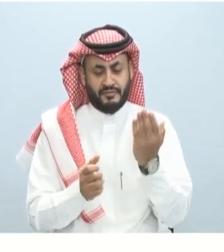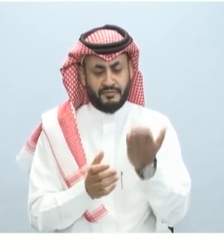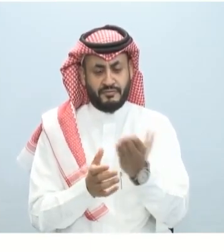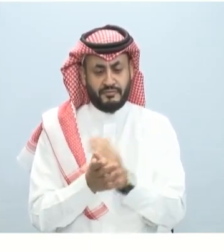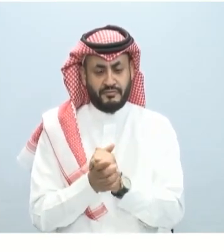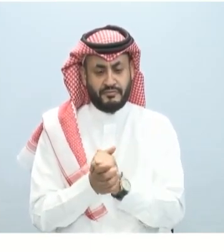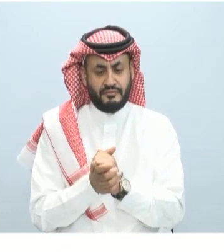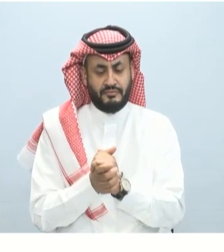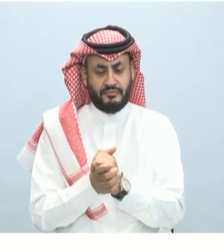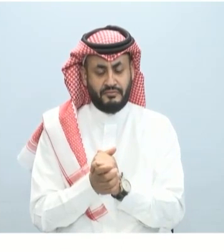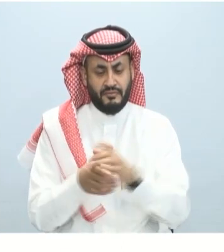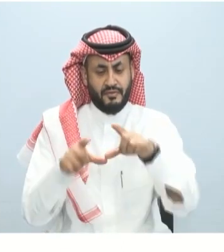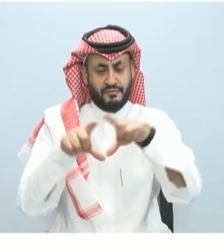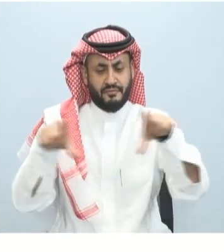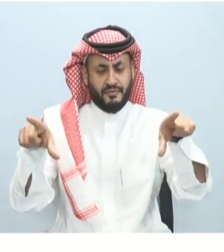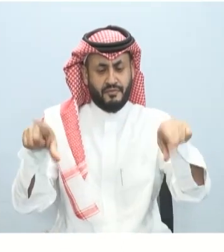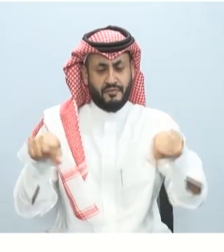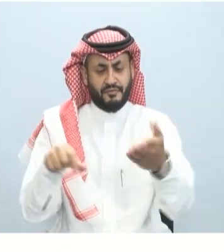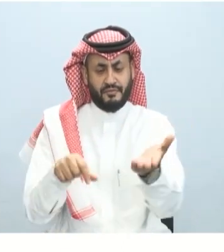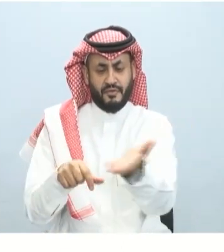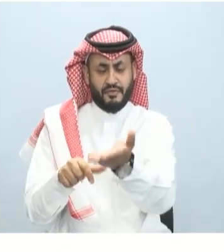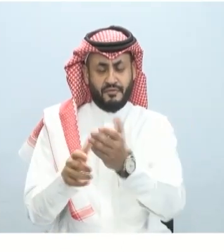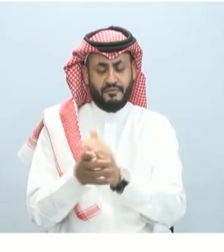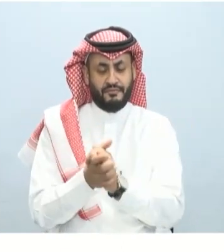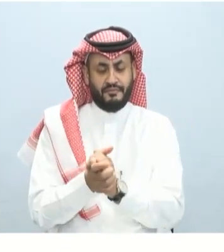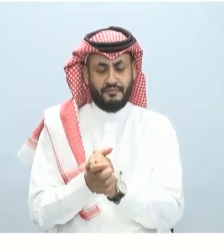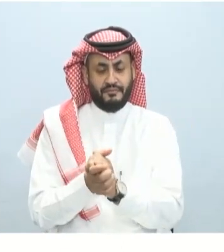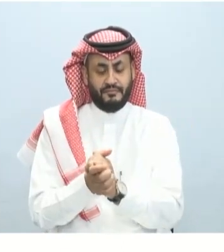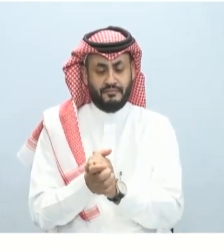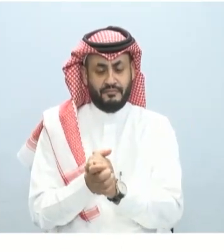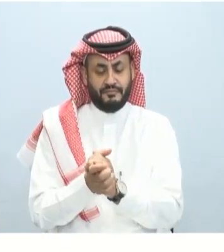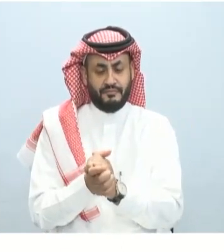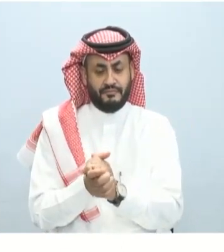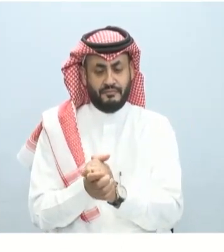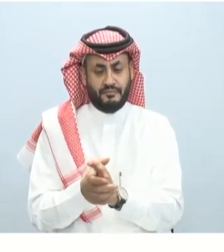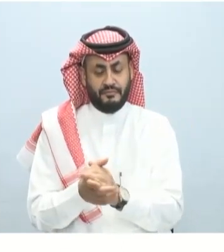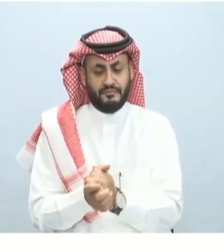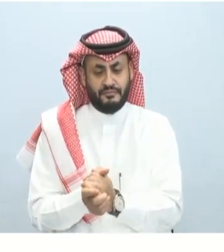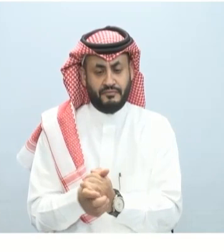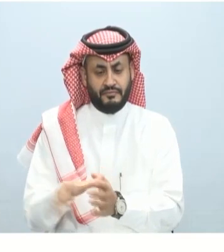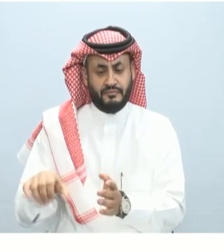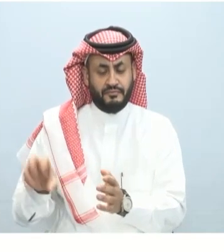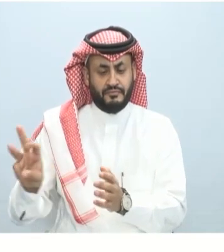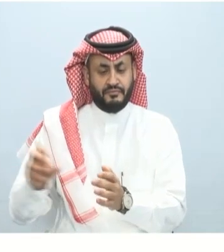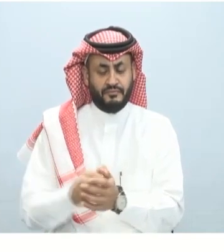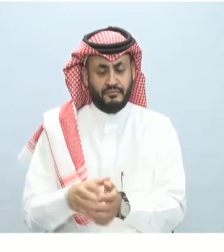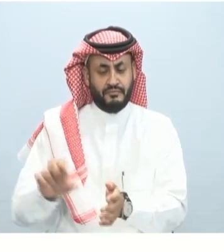is, of course, the title, Main Genres of TV Films, pages 56 and 57.